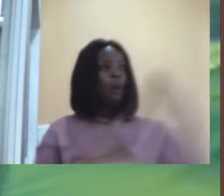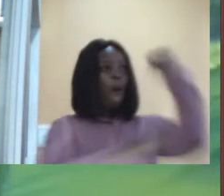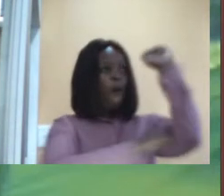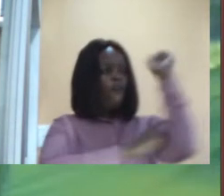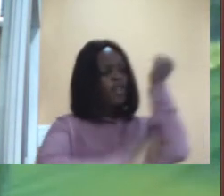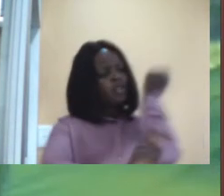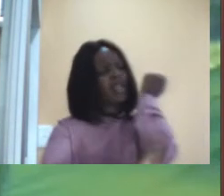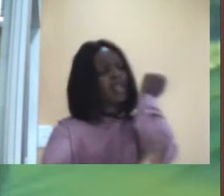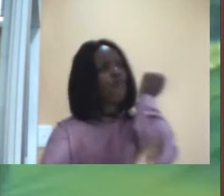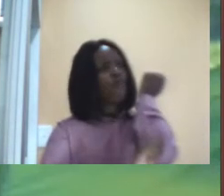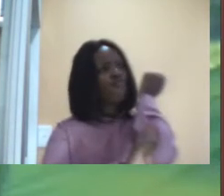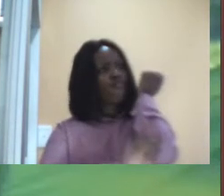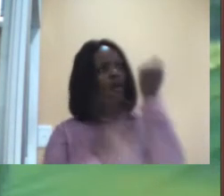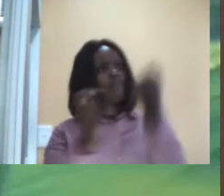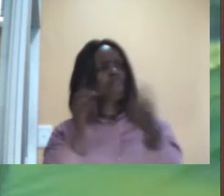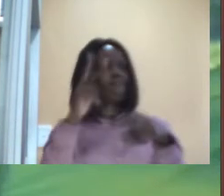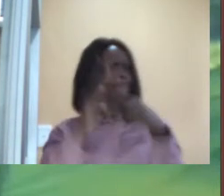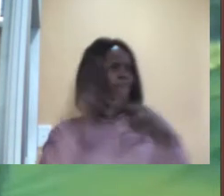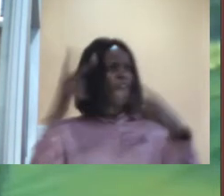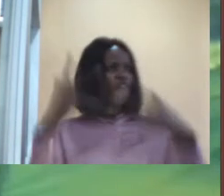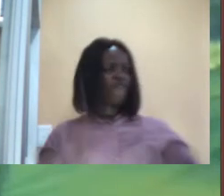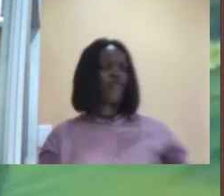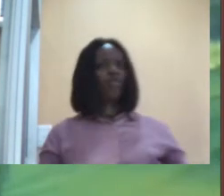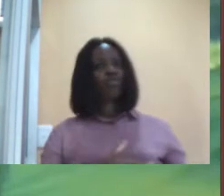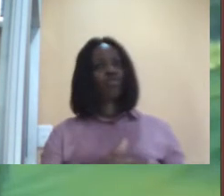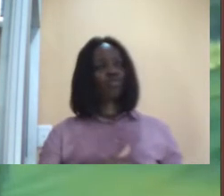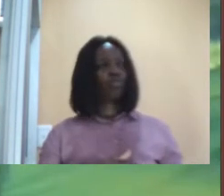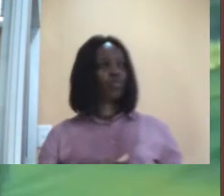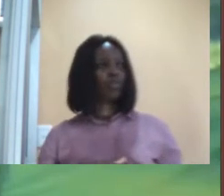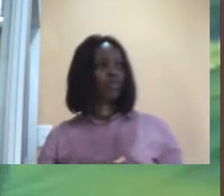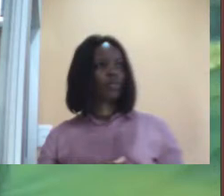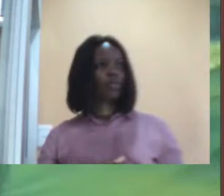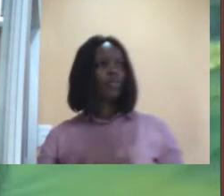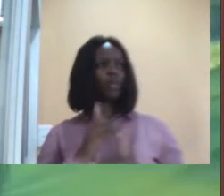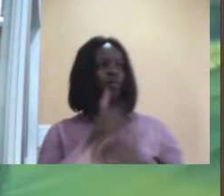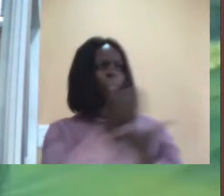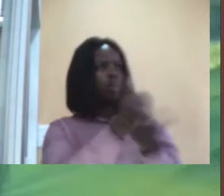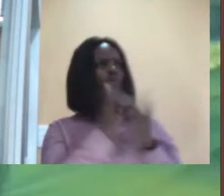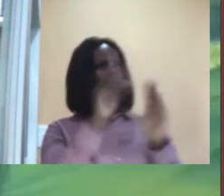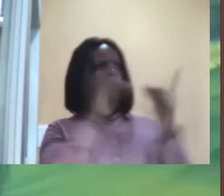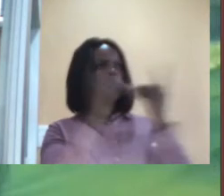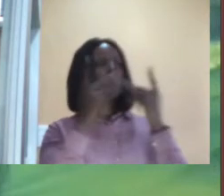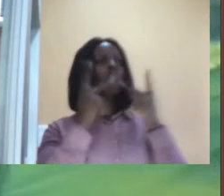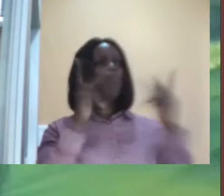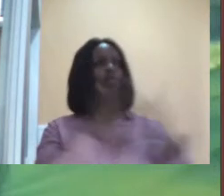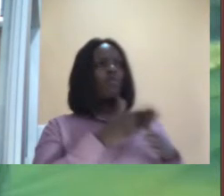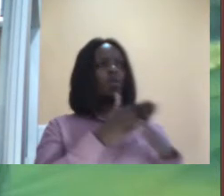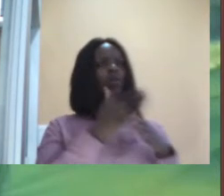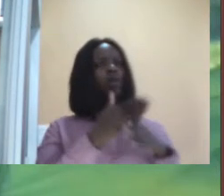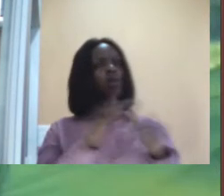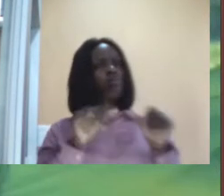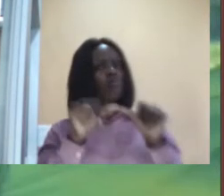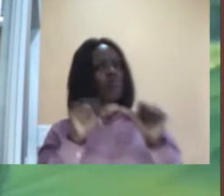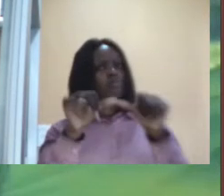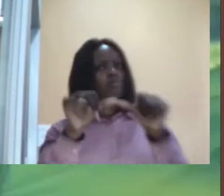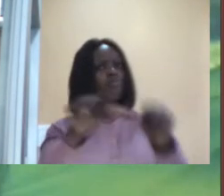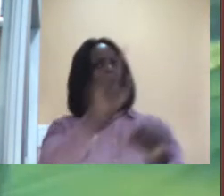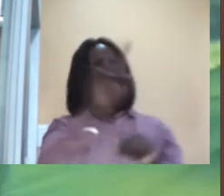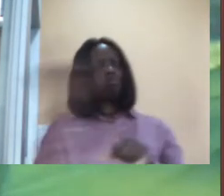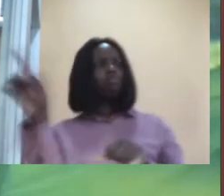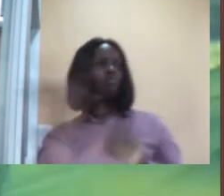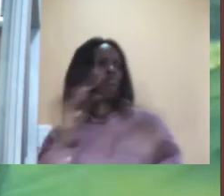been finalized as assisted by Public Works. And we are going to continue working with all the